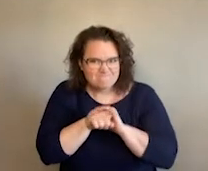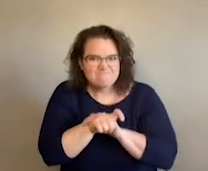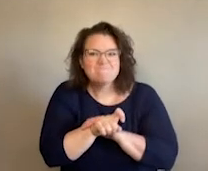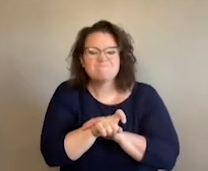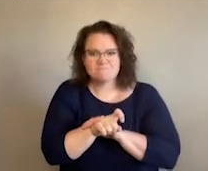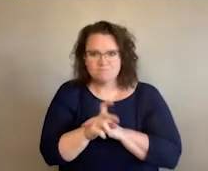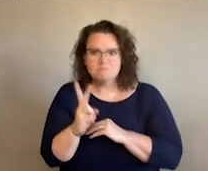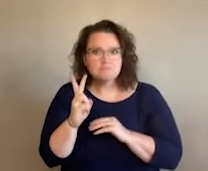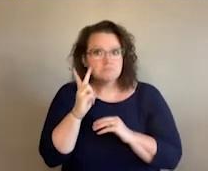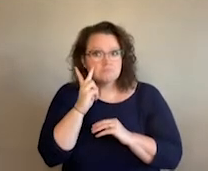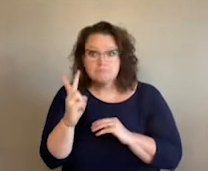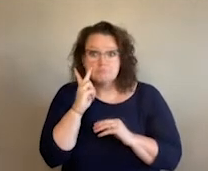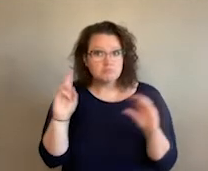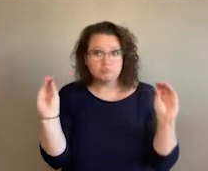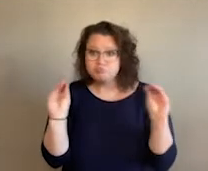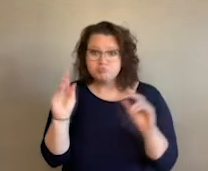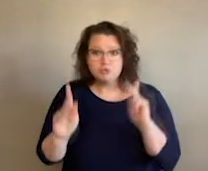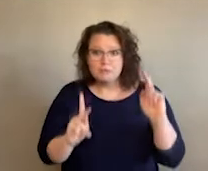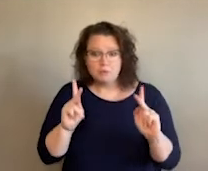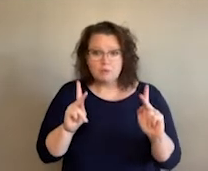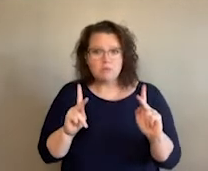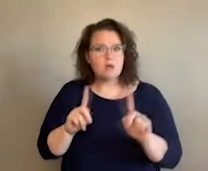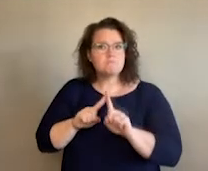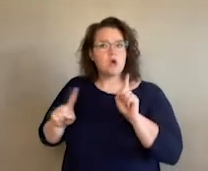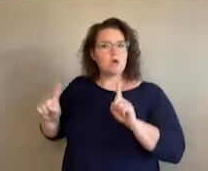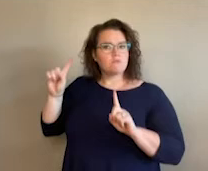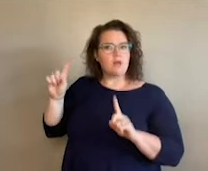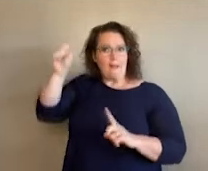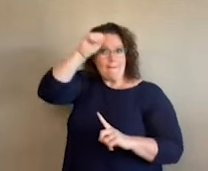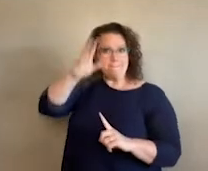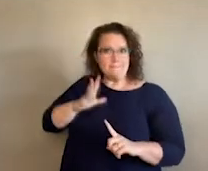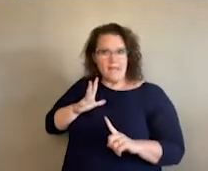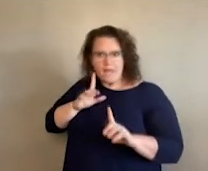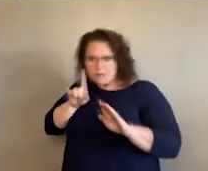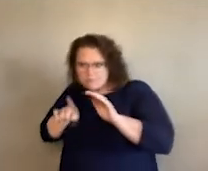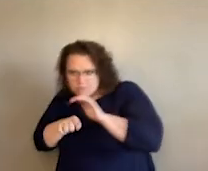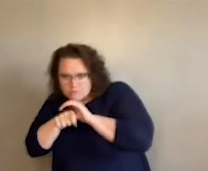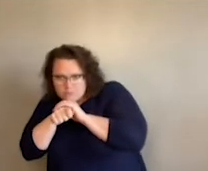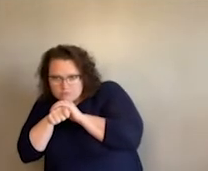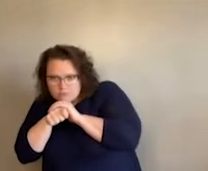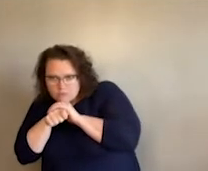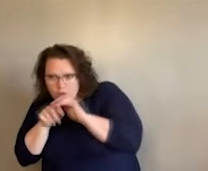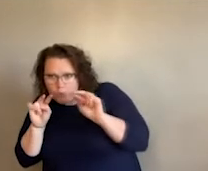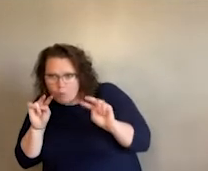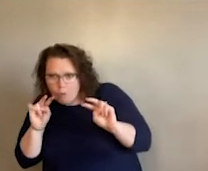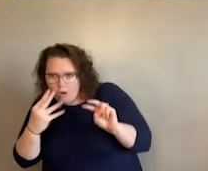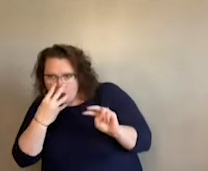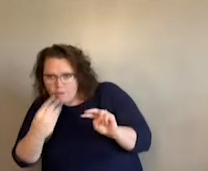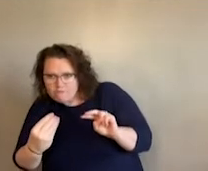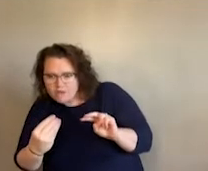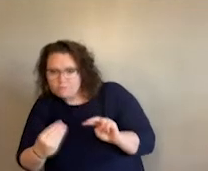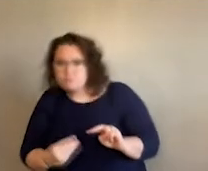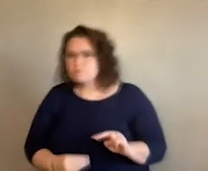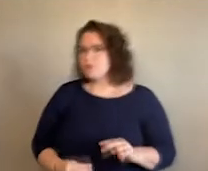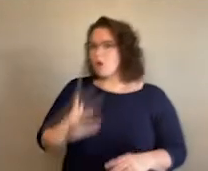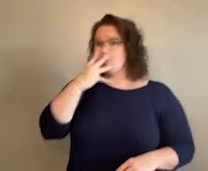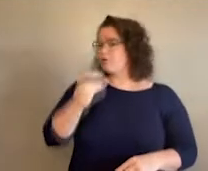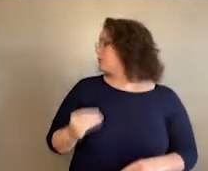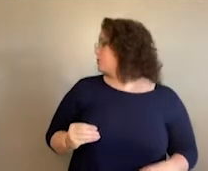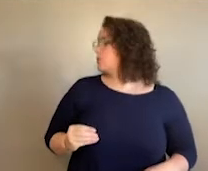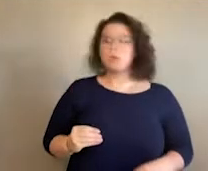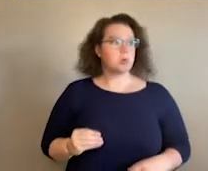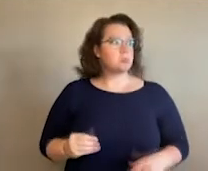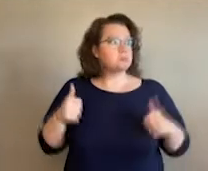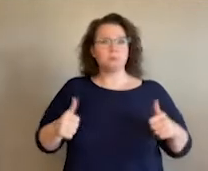He saw no one, however, for the woodchopper had hidden behind some rocks. Then the wolf knocked at the door. Rap, tap, tap.